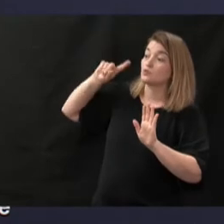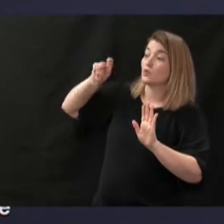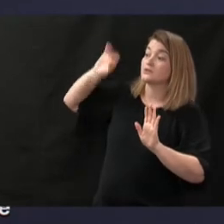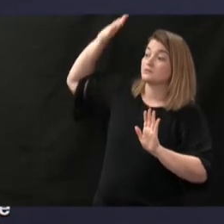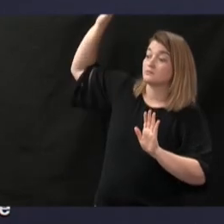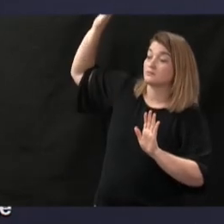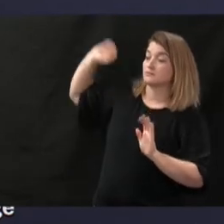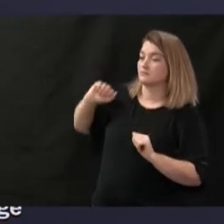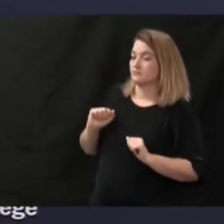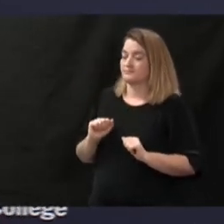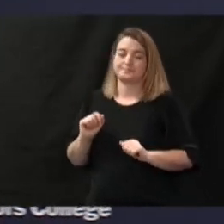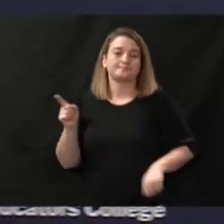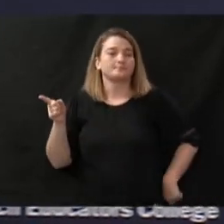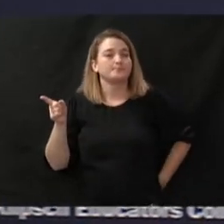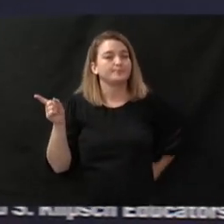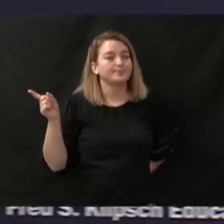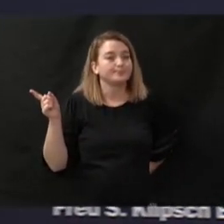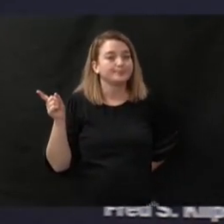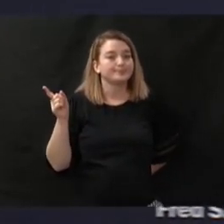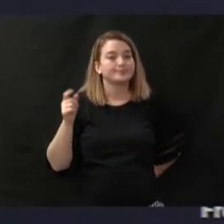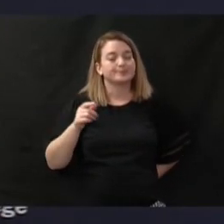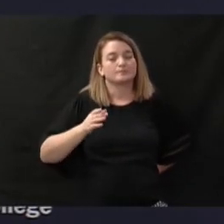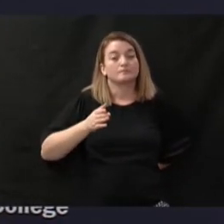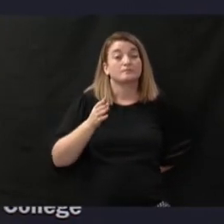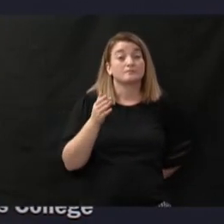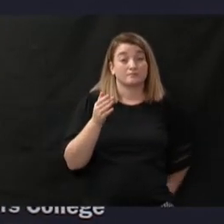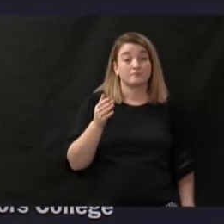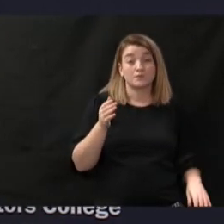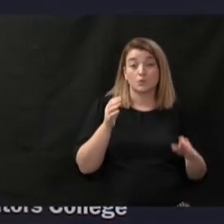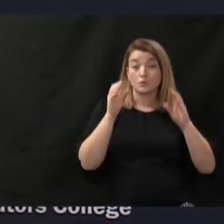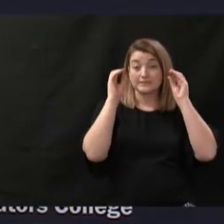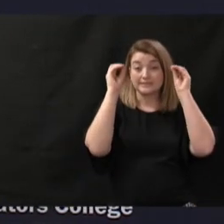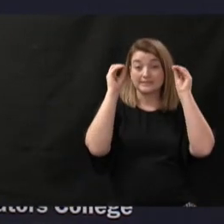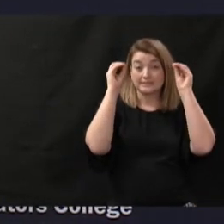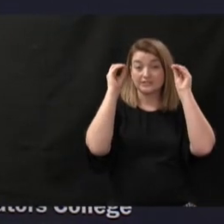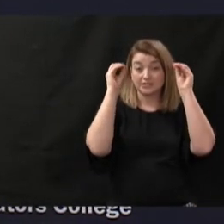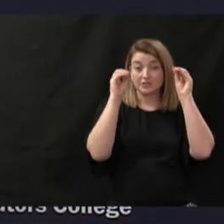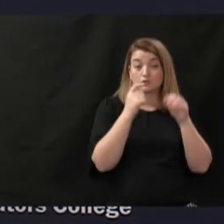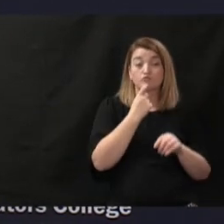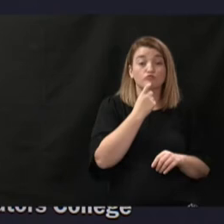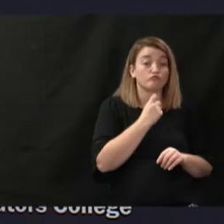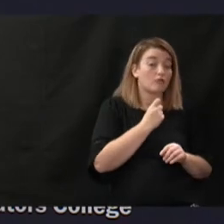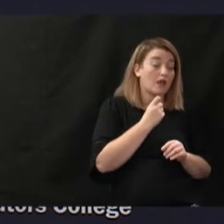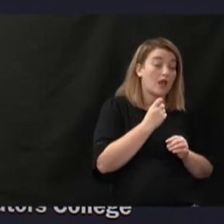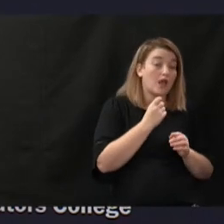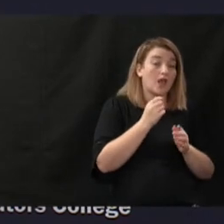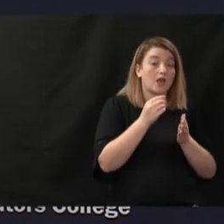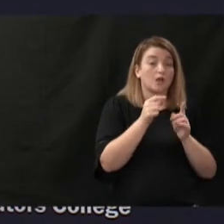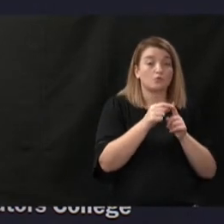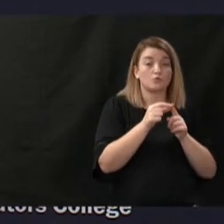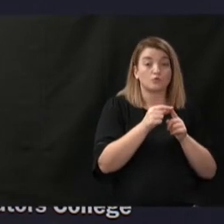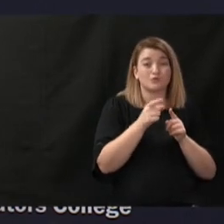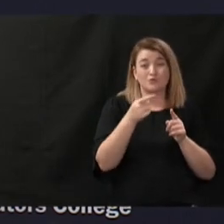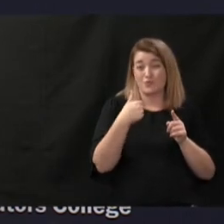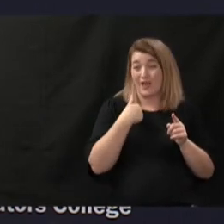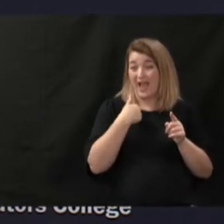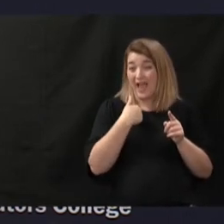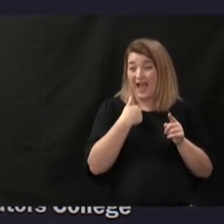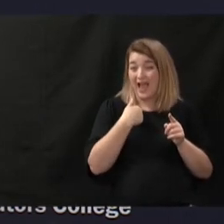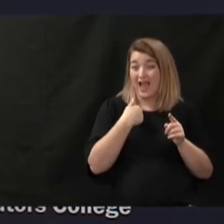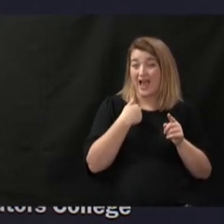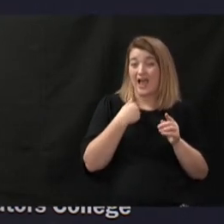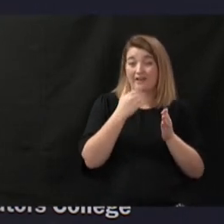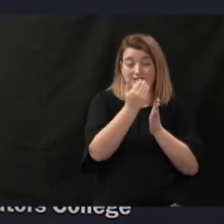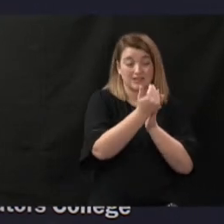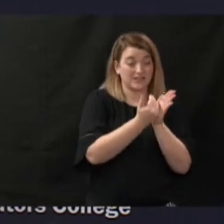question? Yes. When it comes to like teaching the red words, is there a list? Like, you know how like in our book we have like the scope and sequence?